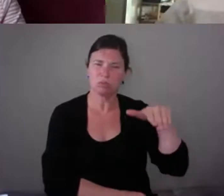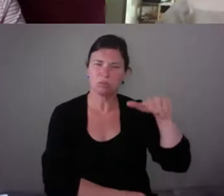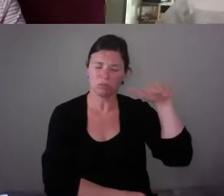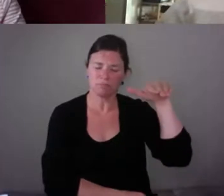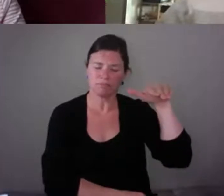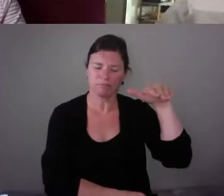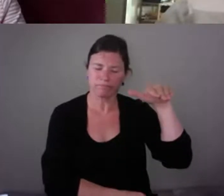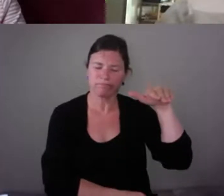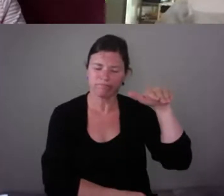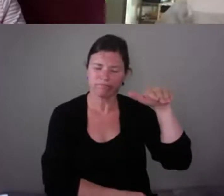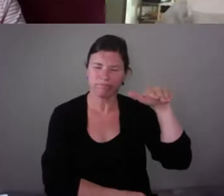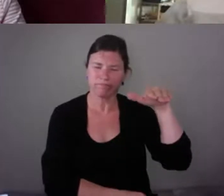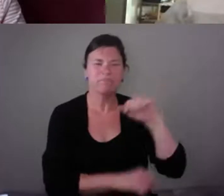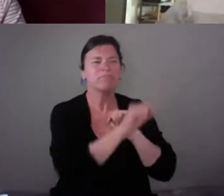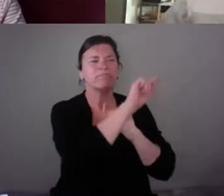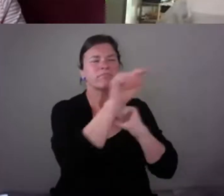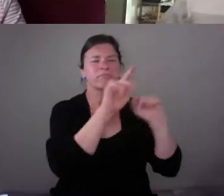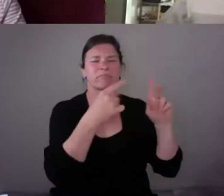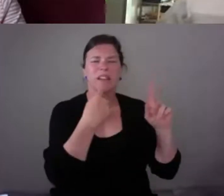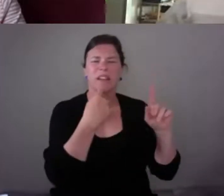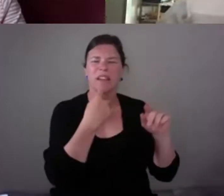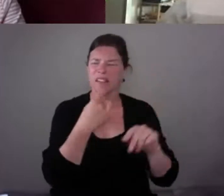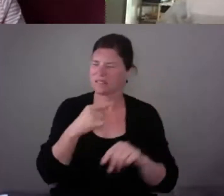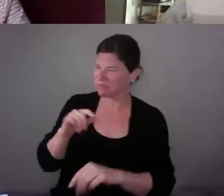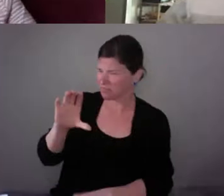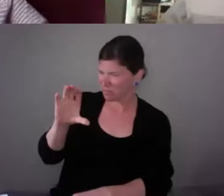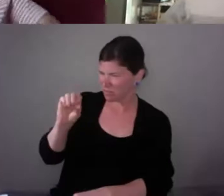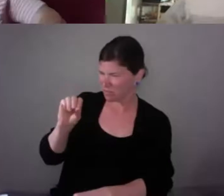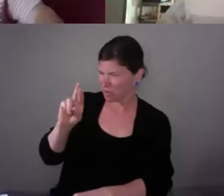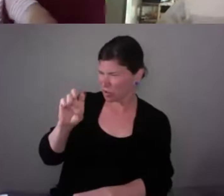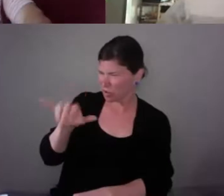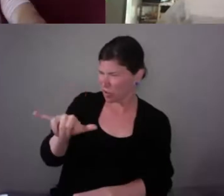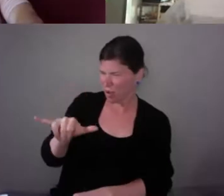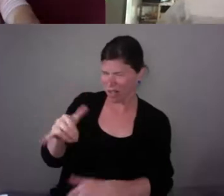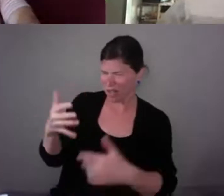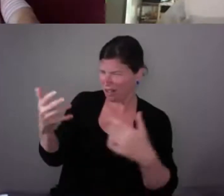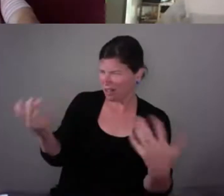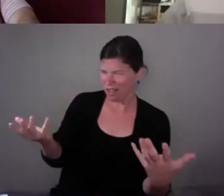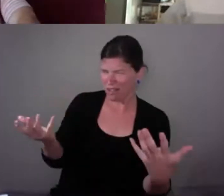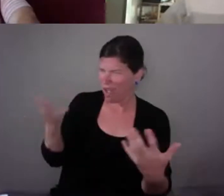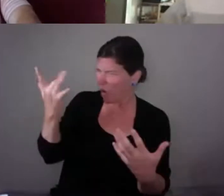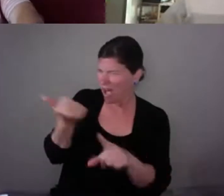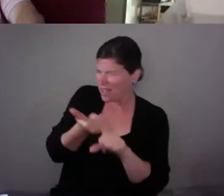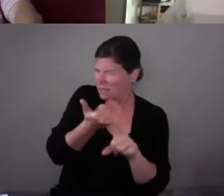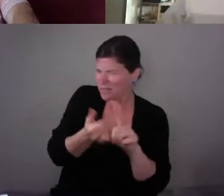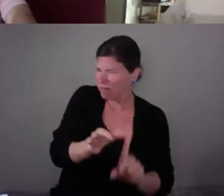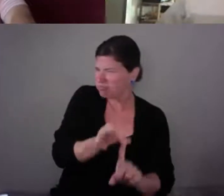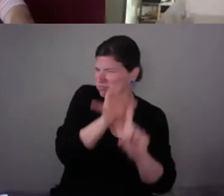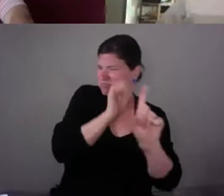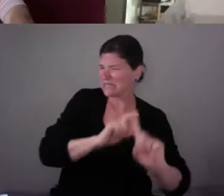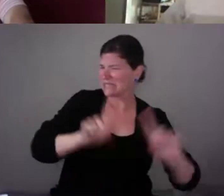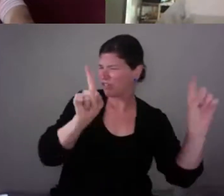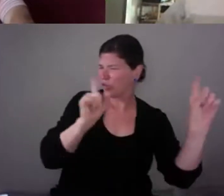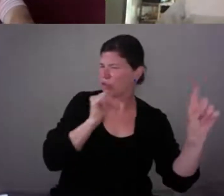them saying, "Well, why isn't Corey like any of the other kids we have in chairs?" And what they didn't understand